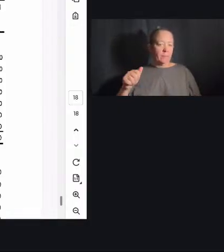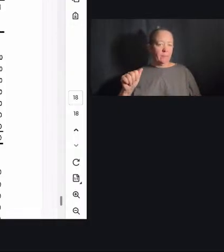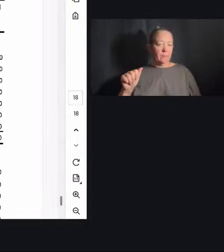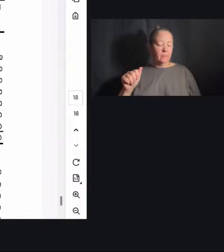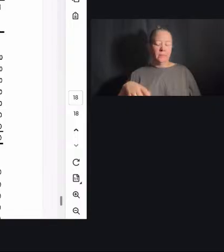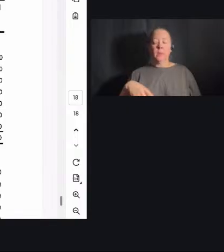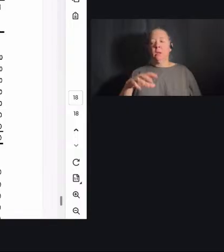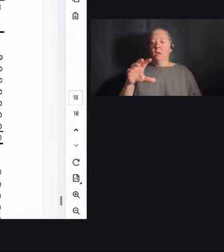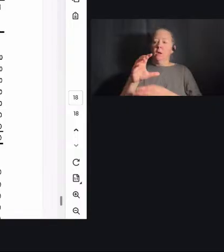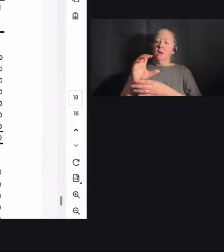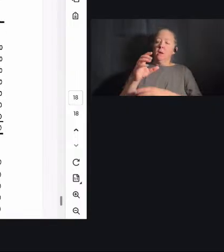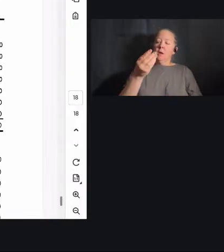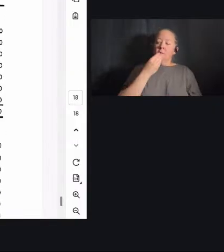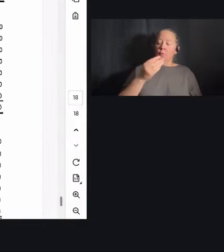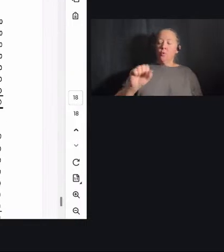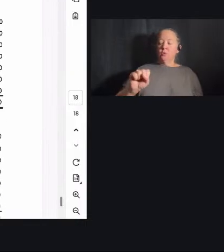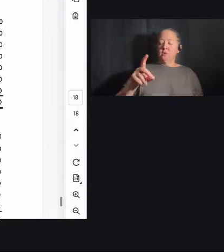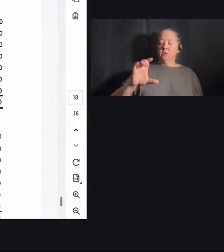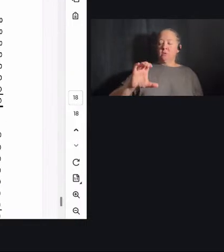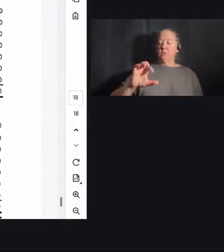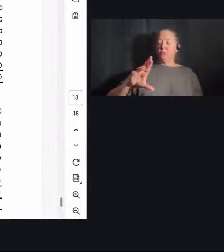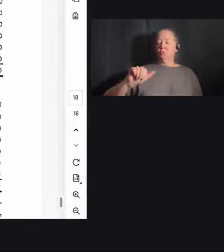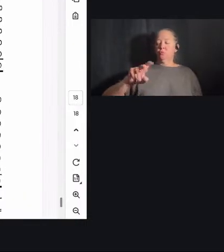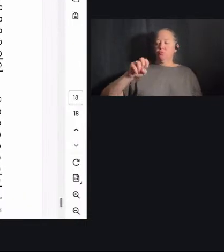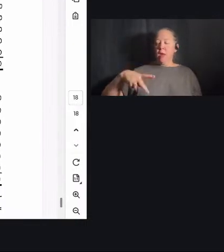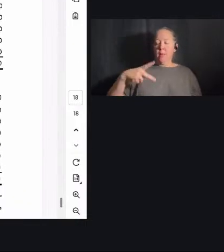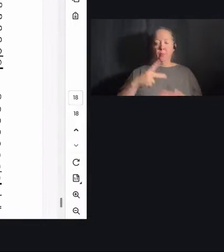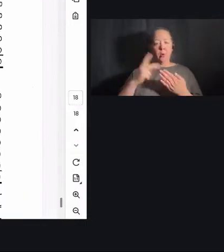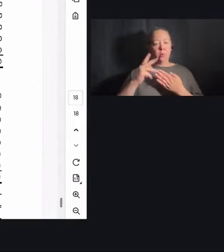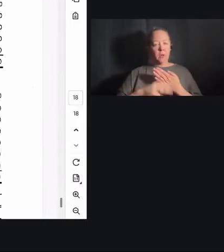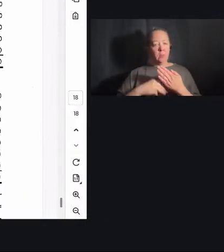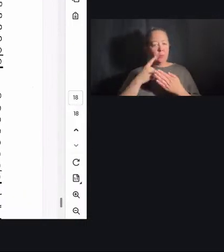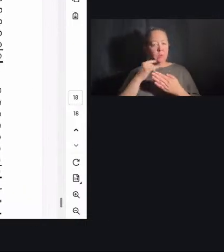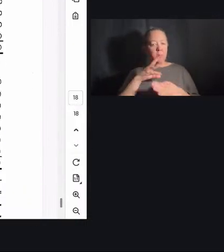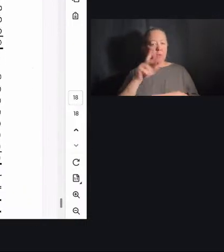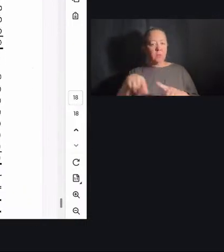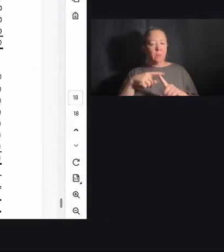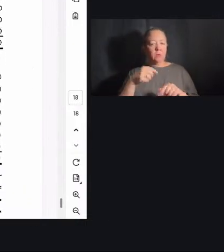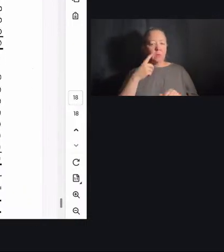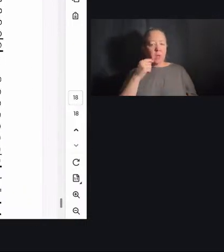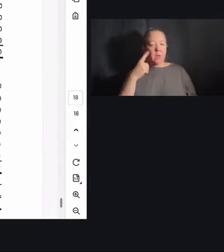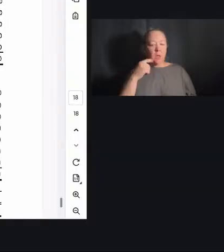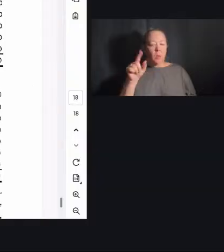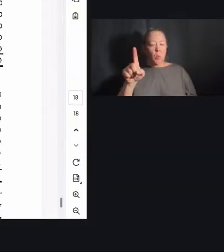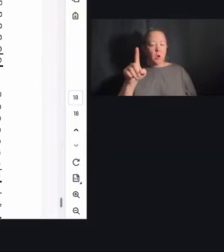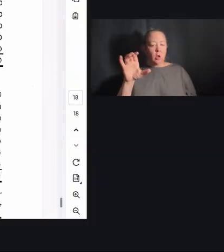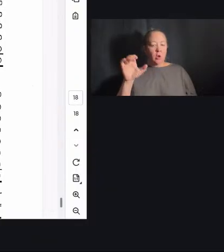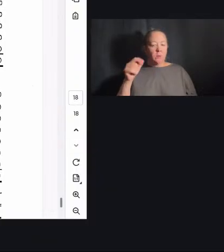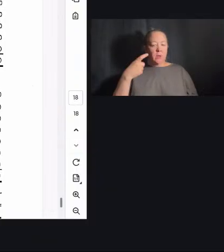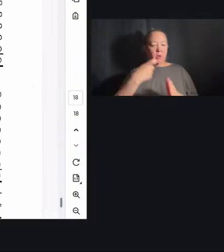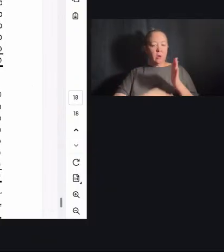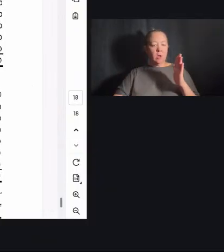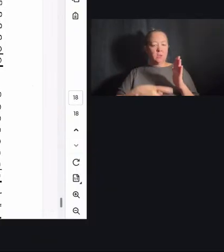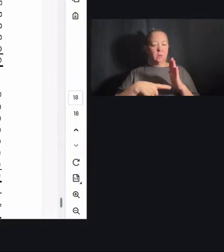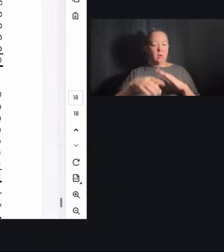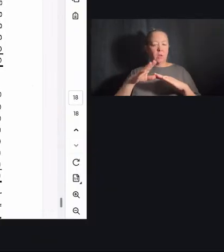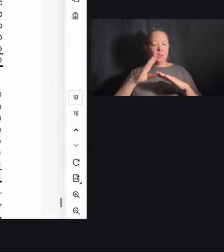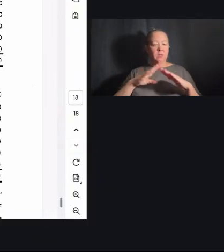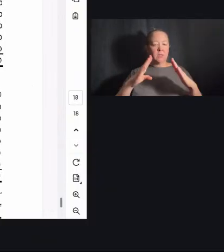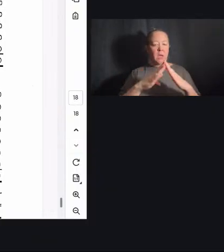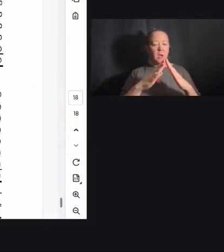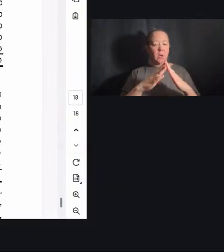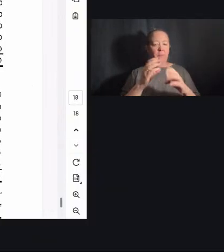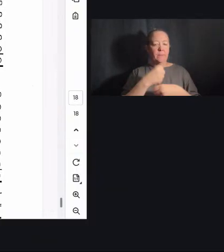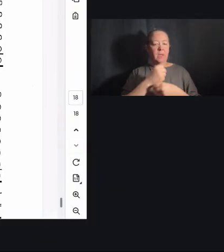previously, putting 100% cost on the town, making it free for the residents. Not everybody would be included in that.